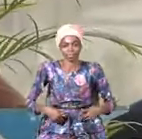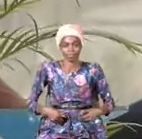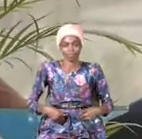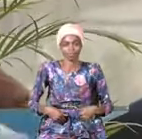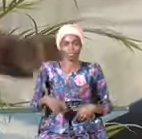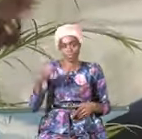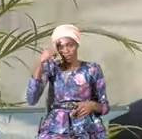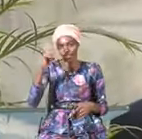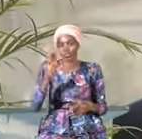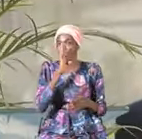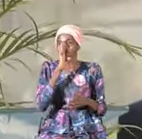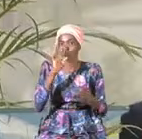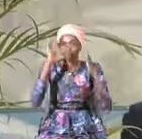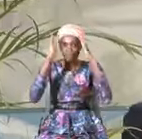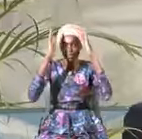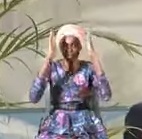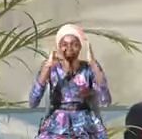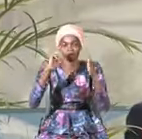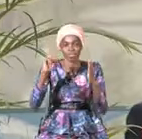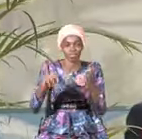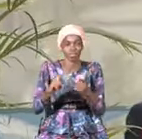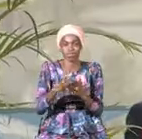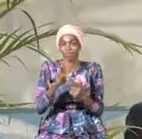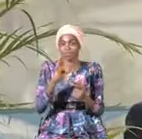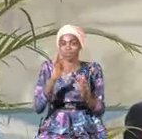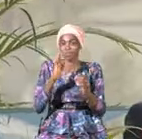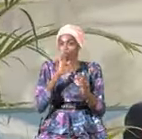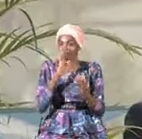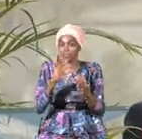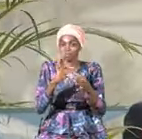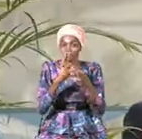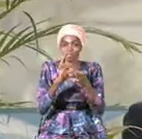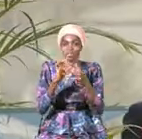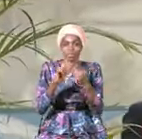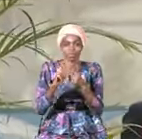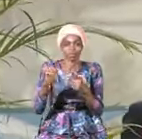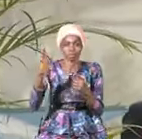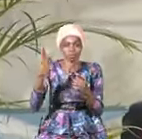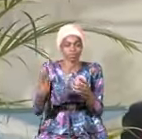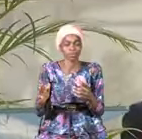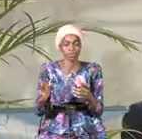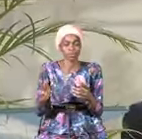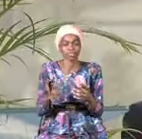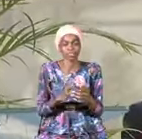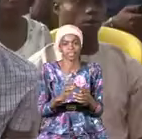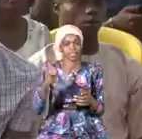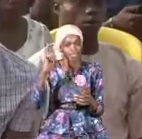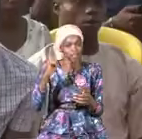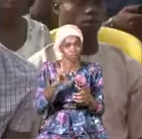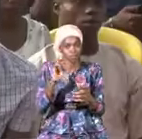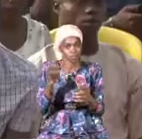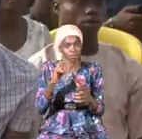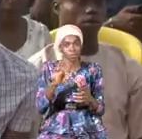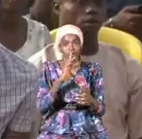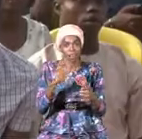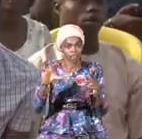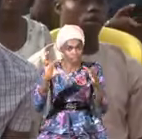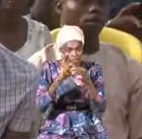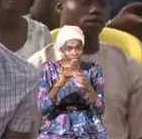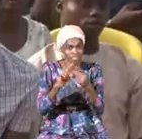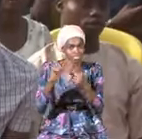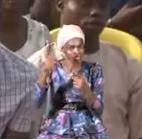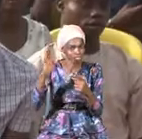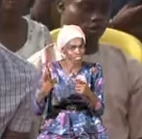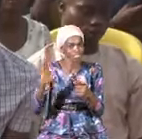God. And once you are connected to God, God will guide your steps. That's very